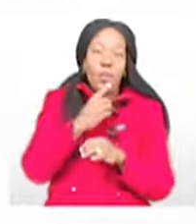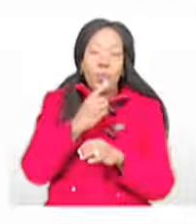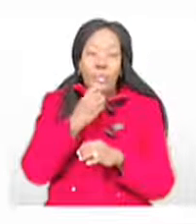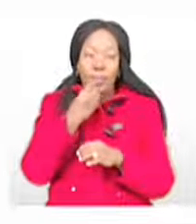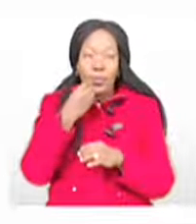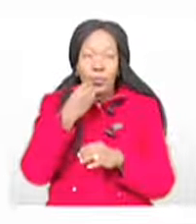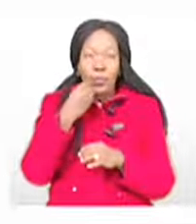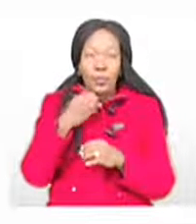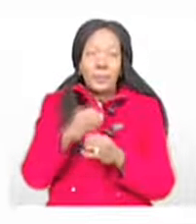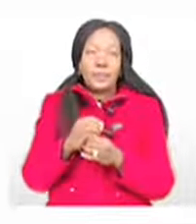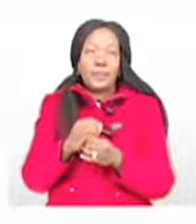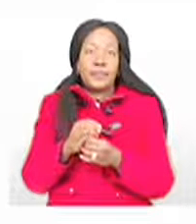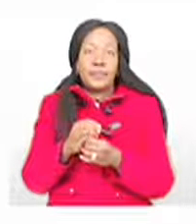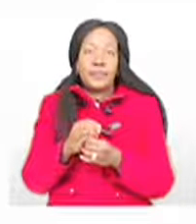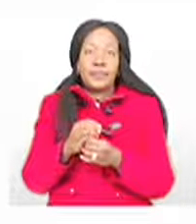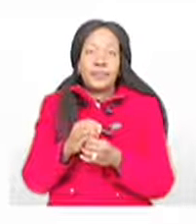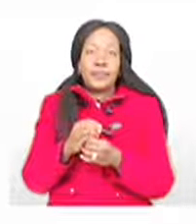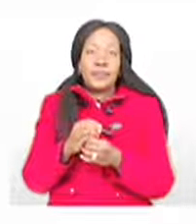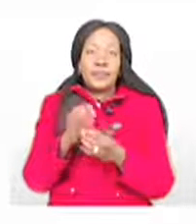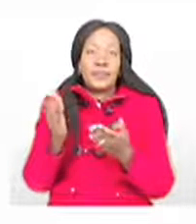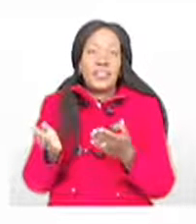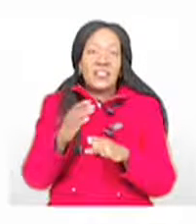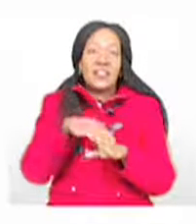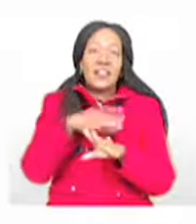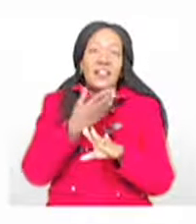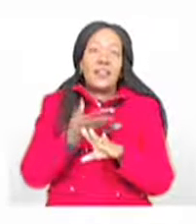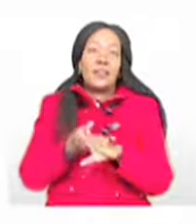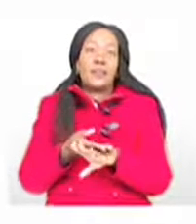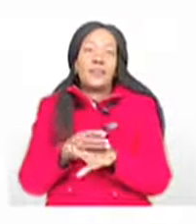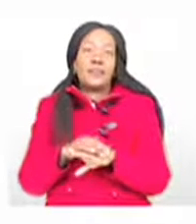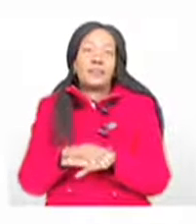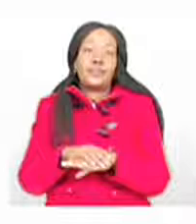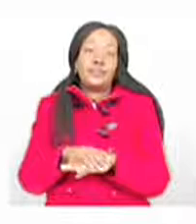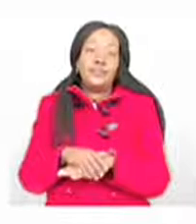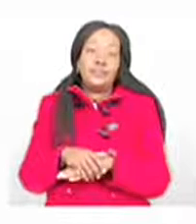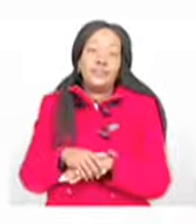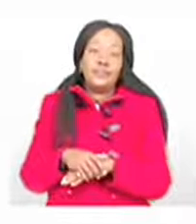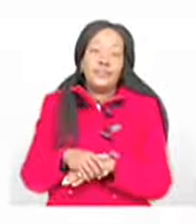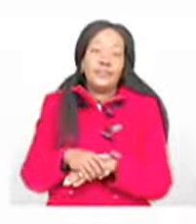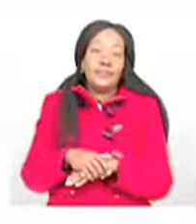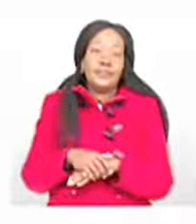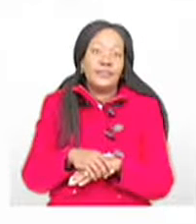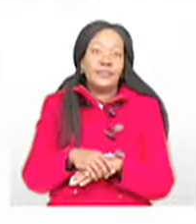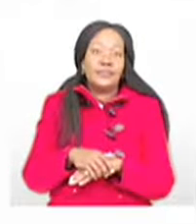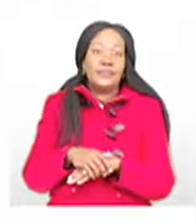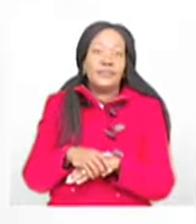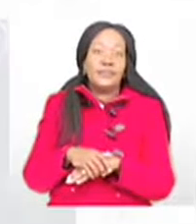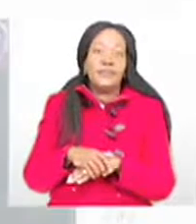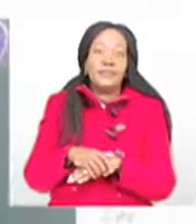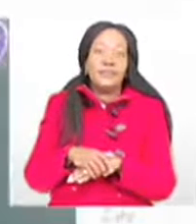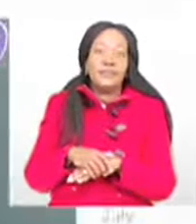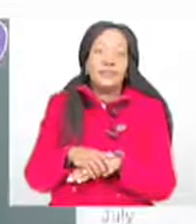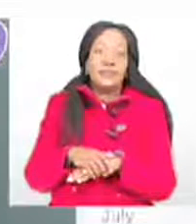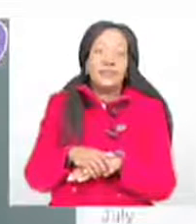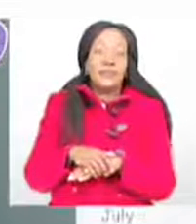let's move over to the chalkboard, then I will explain what you are supposed to do.